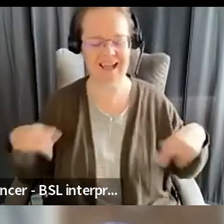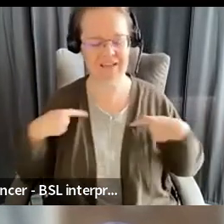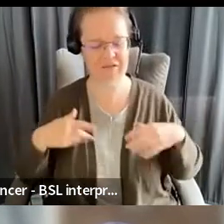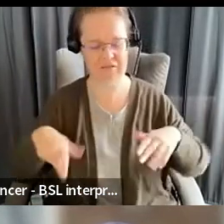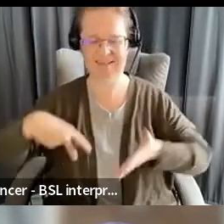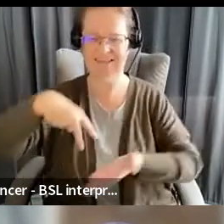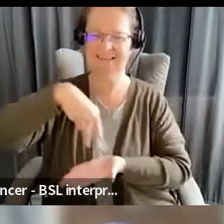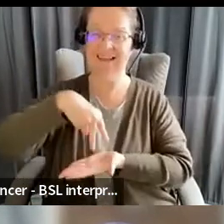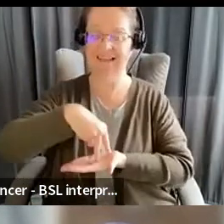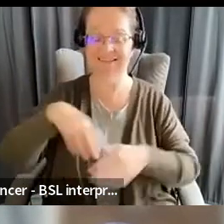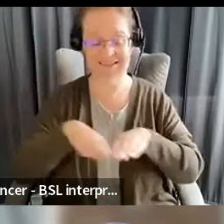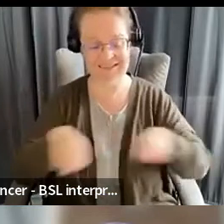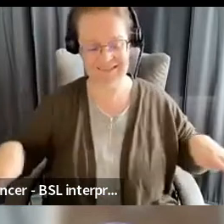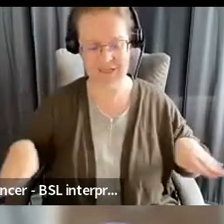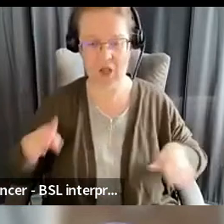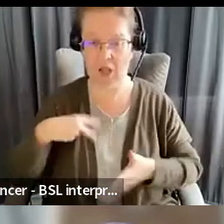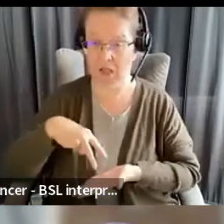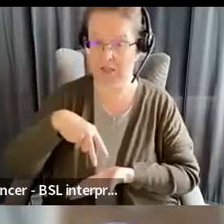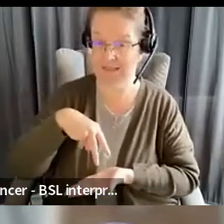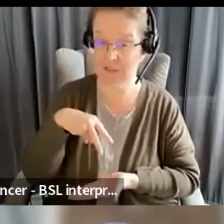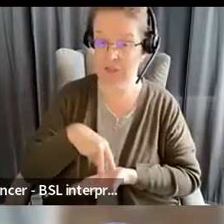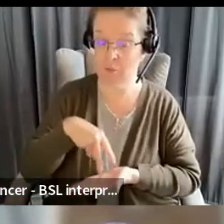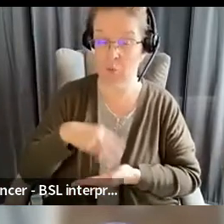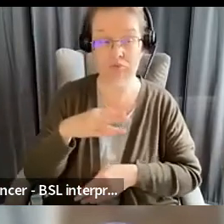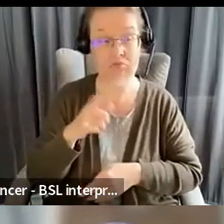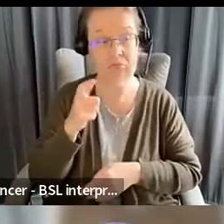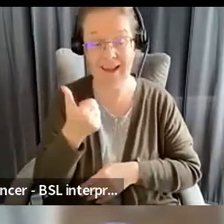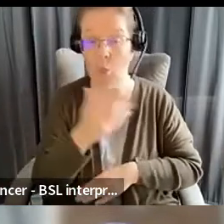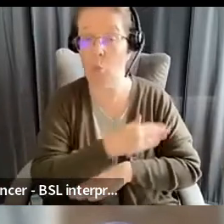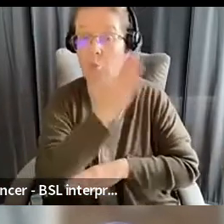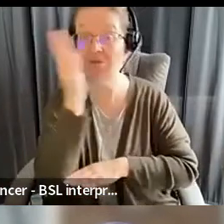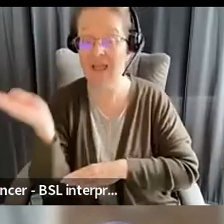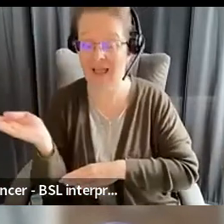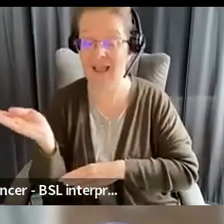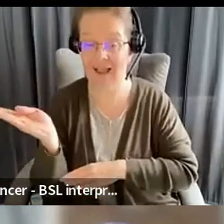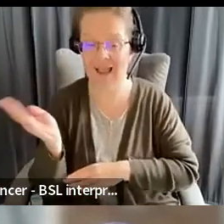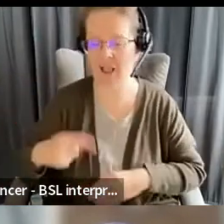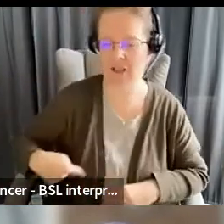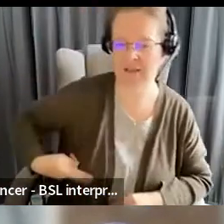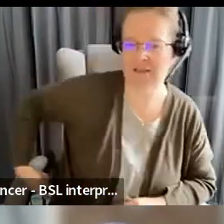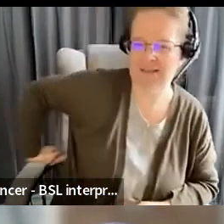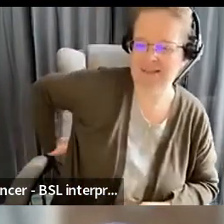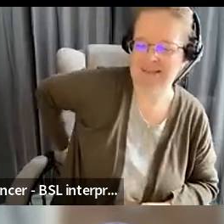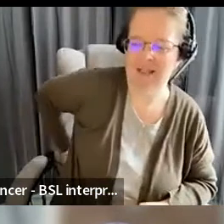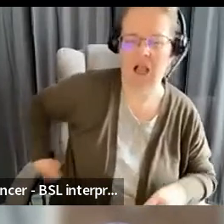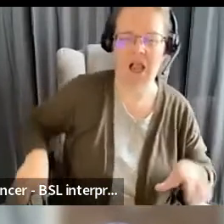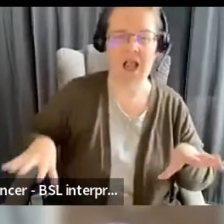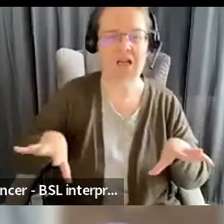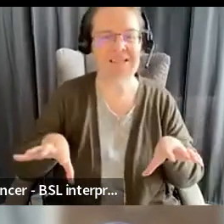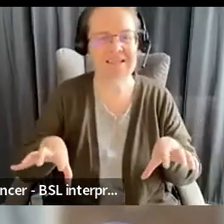that if I stood for most of the day and my lower back stiffness wasn't